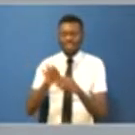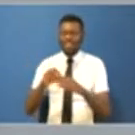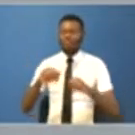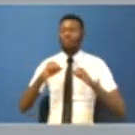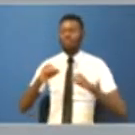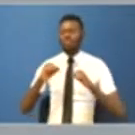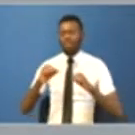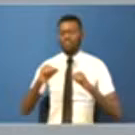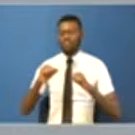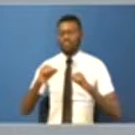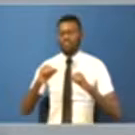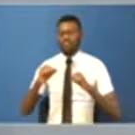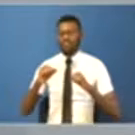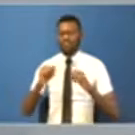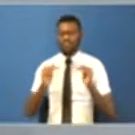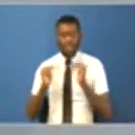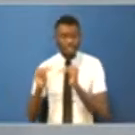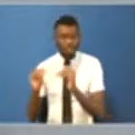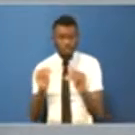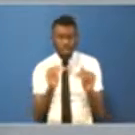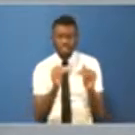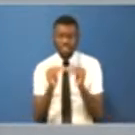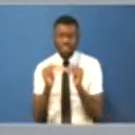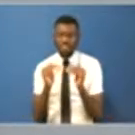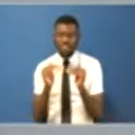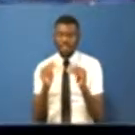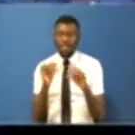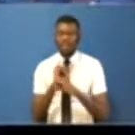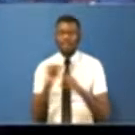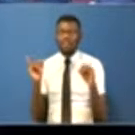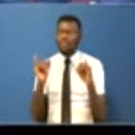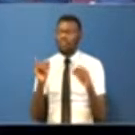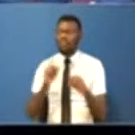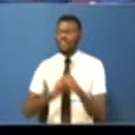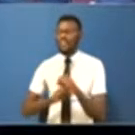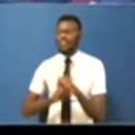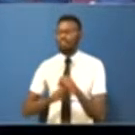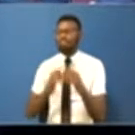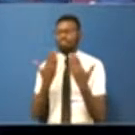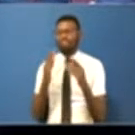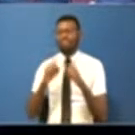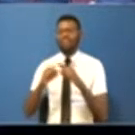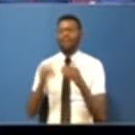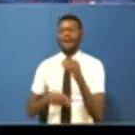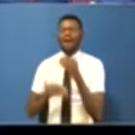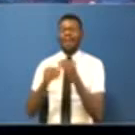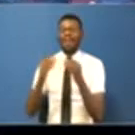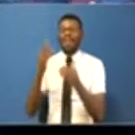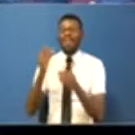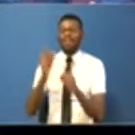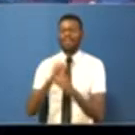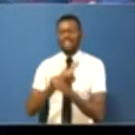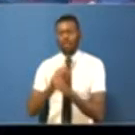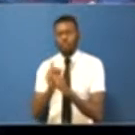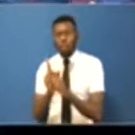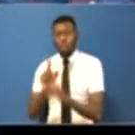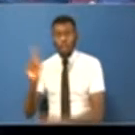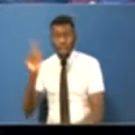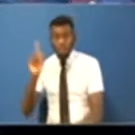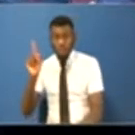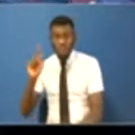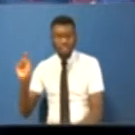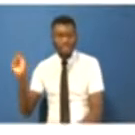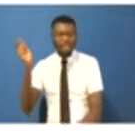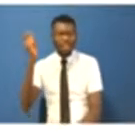our our democracy is set up and that's how we are going your time is up but i'll add you 30 seconds nairobi is kenya's